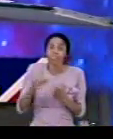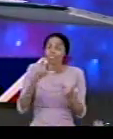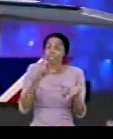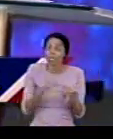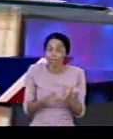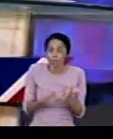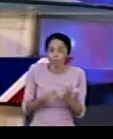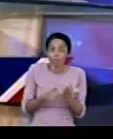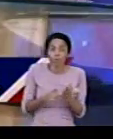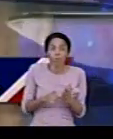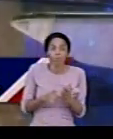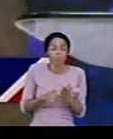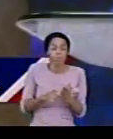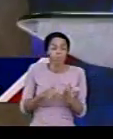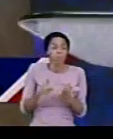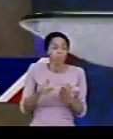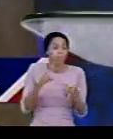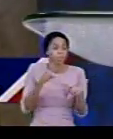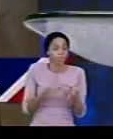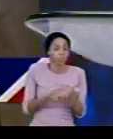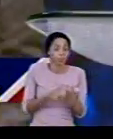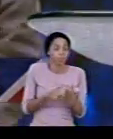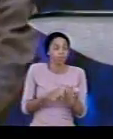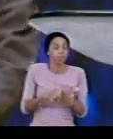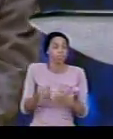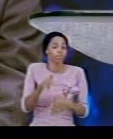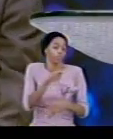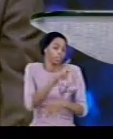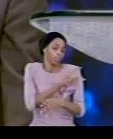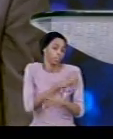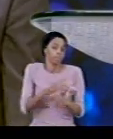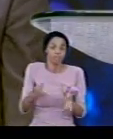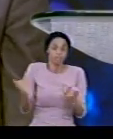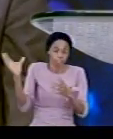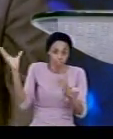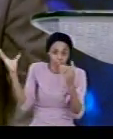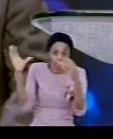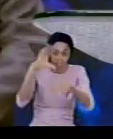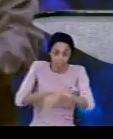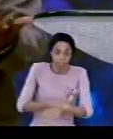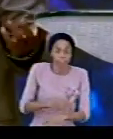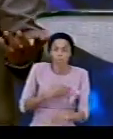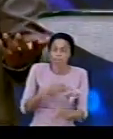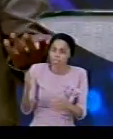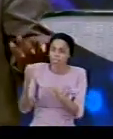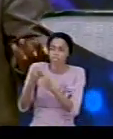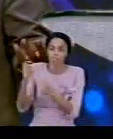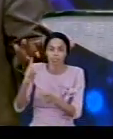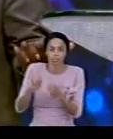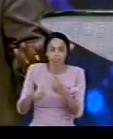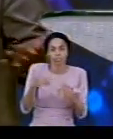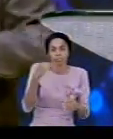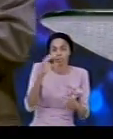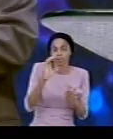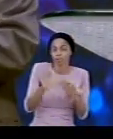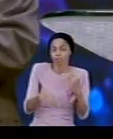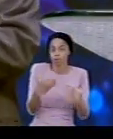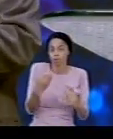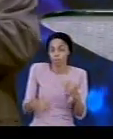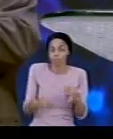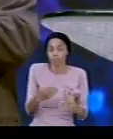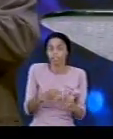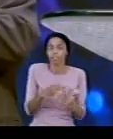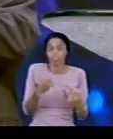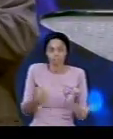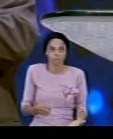enforcement agents catch him and they take him to court and he's judged, and the